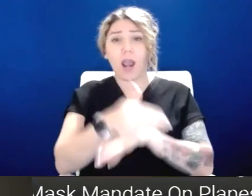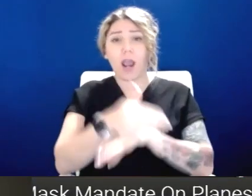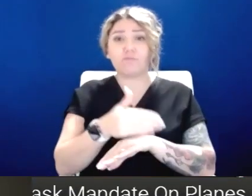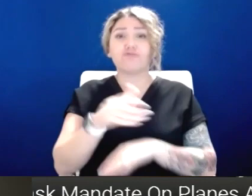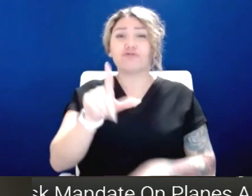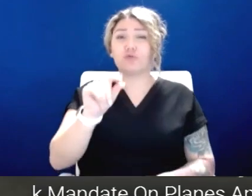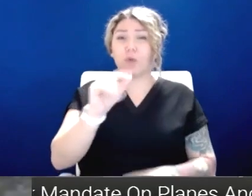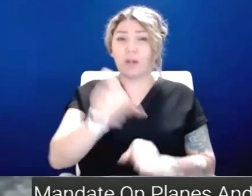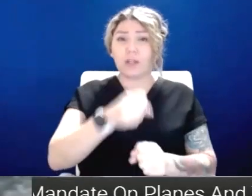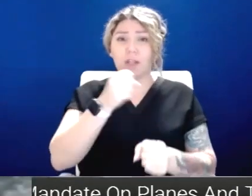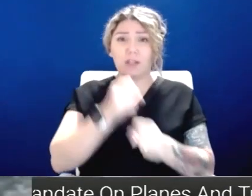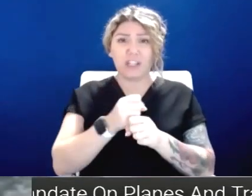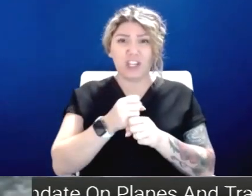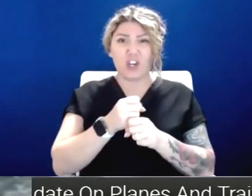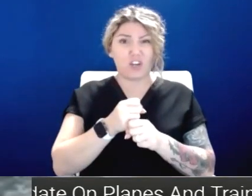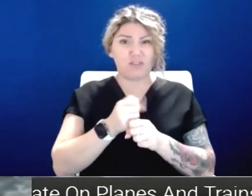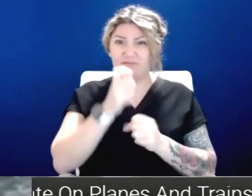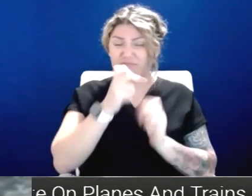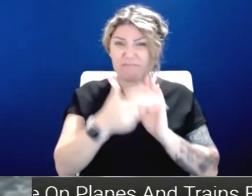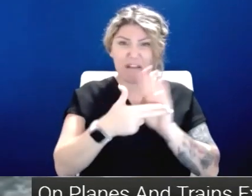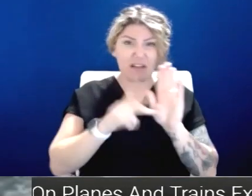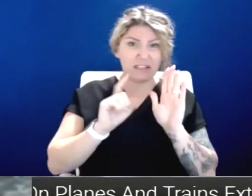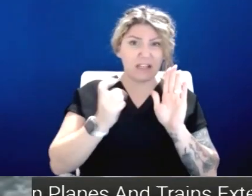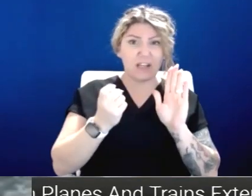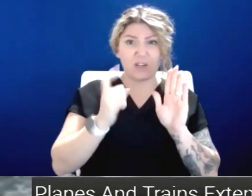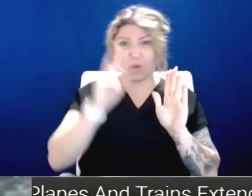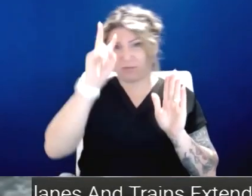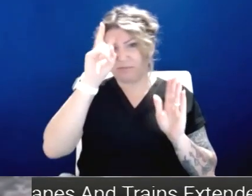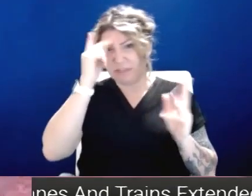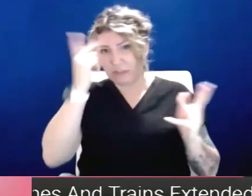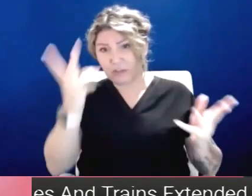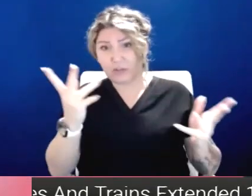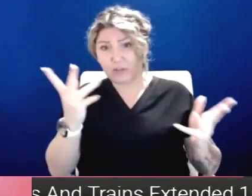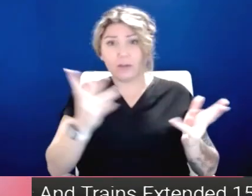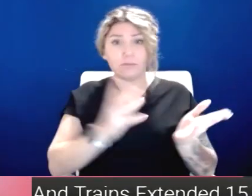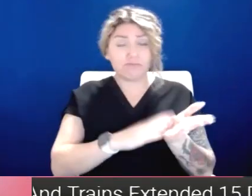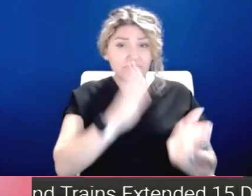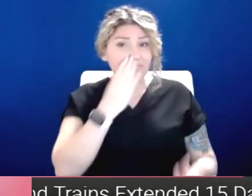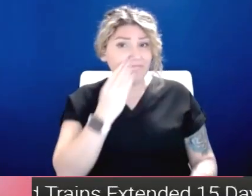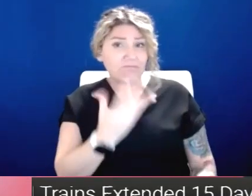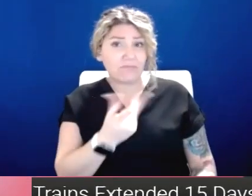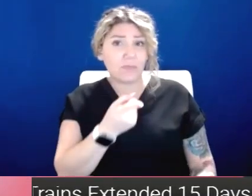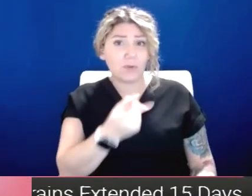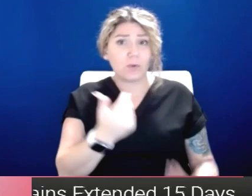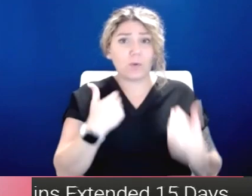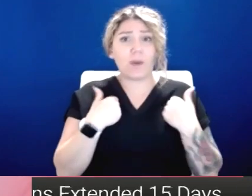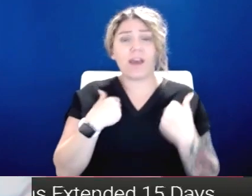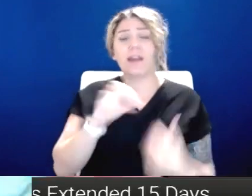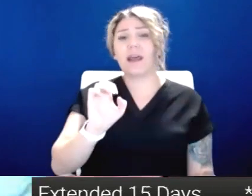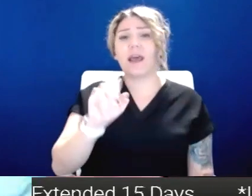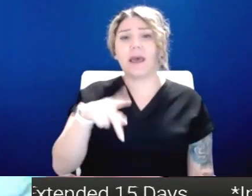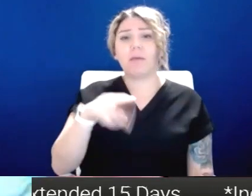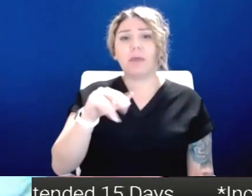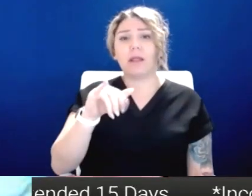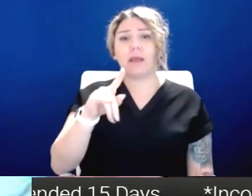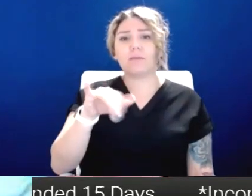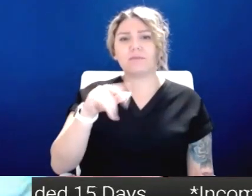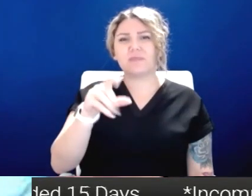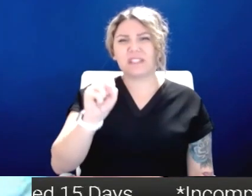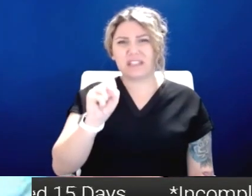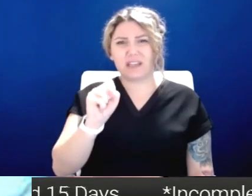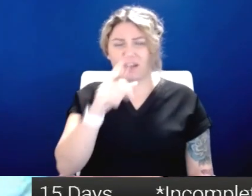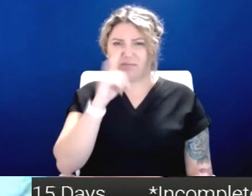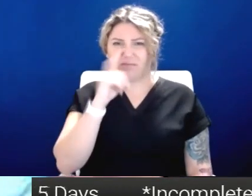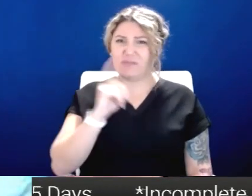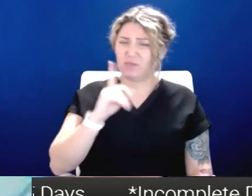being misdiagnosed and misunderstood, Dr. Ulloa told Jen she had epilepsy. It was really quite a shame because she'd been having seizures for